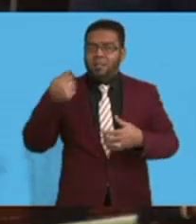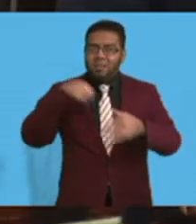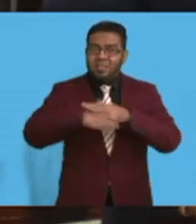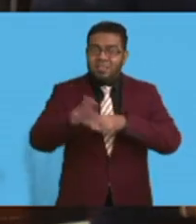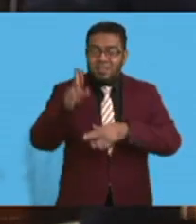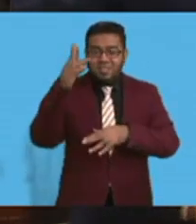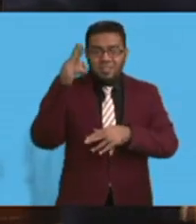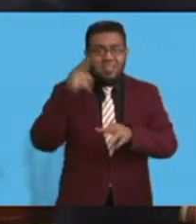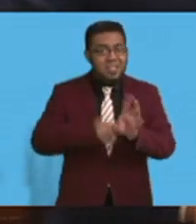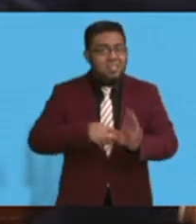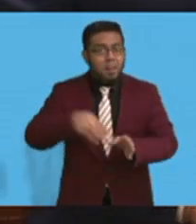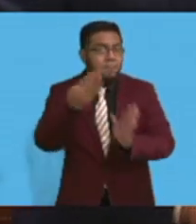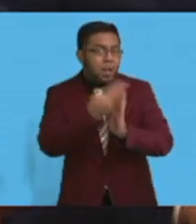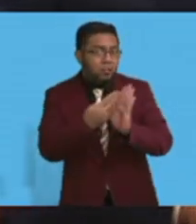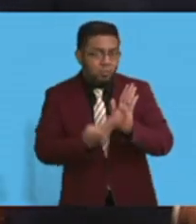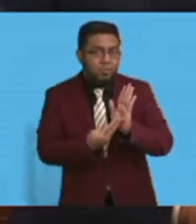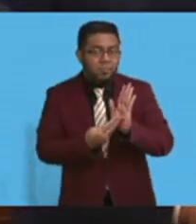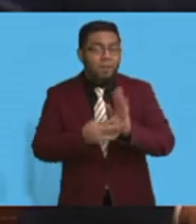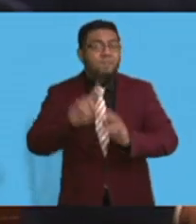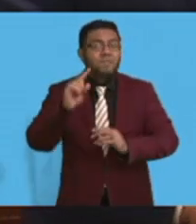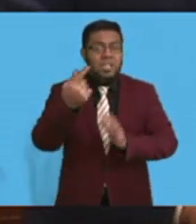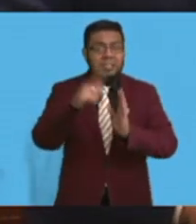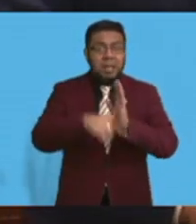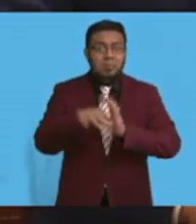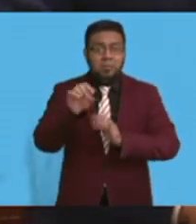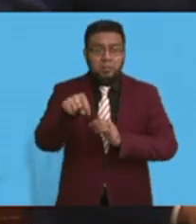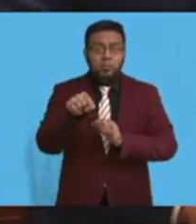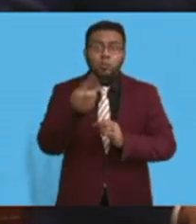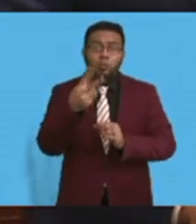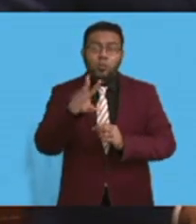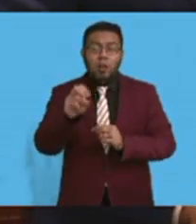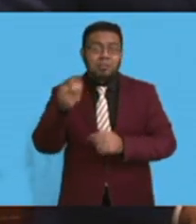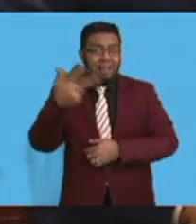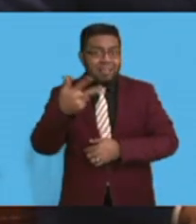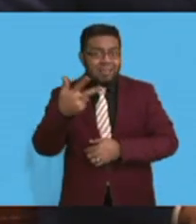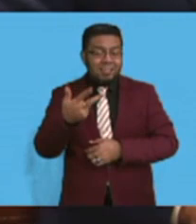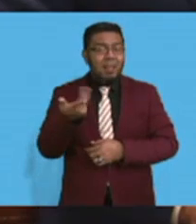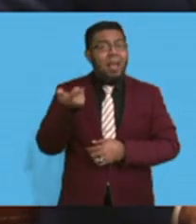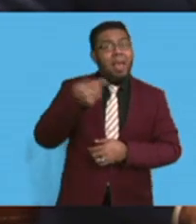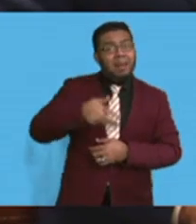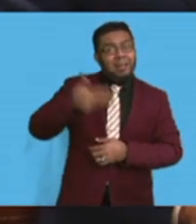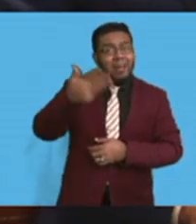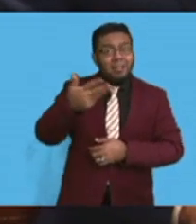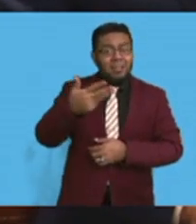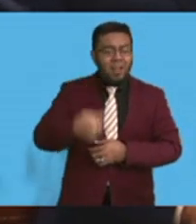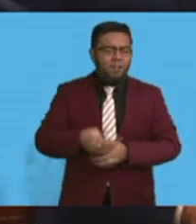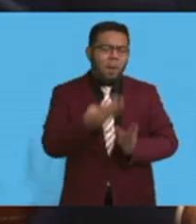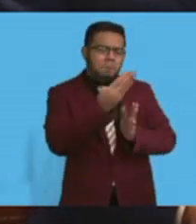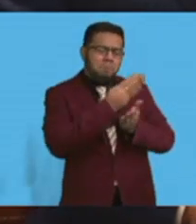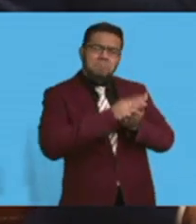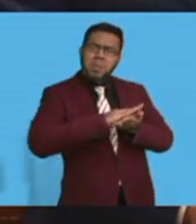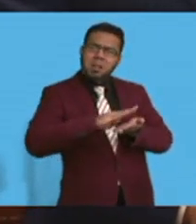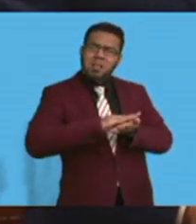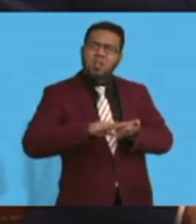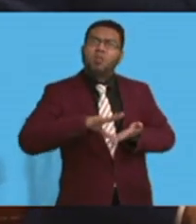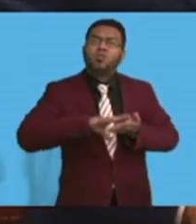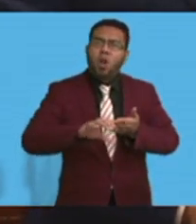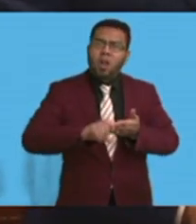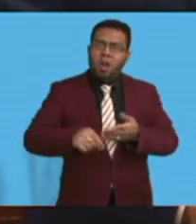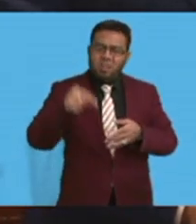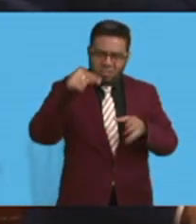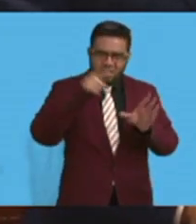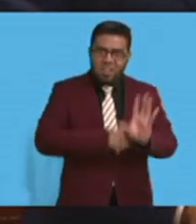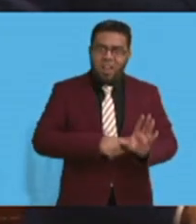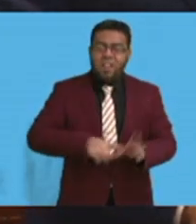year's budget. For the first time ever, 2018 and 19 is $1 billion year in